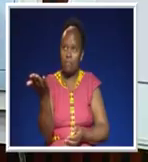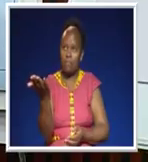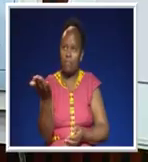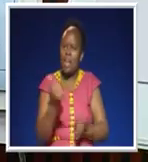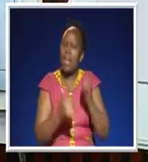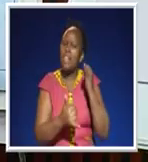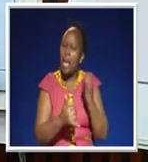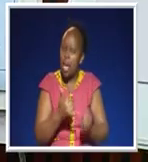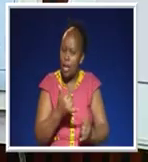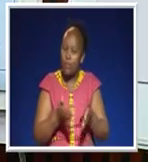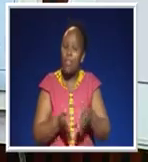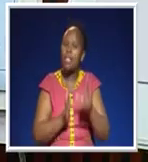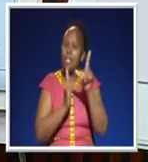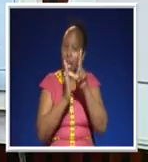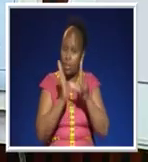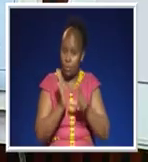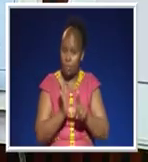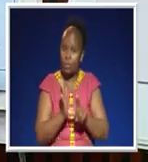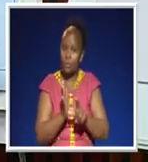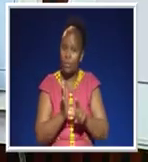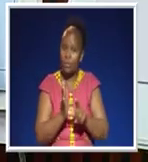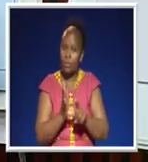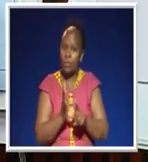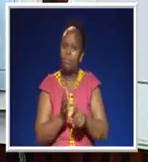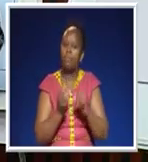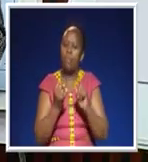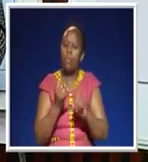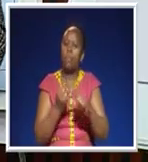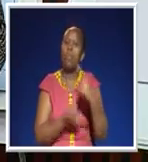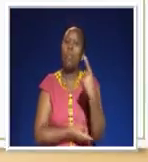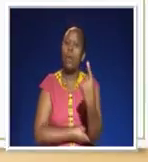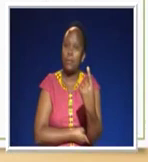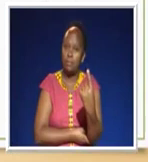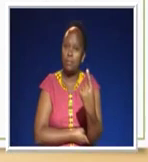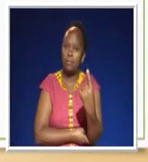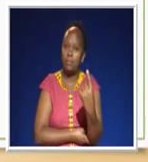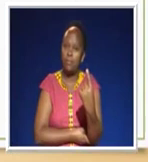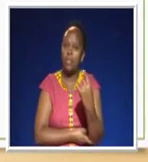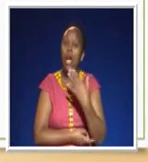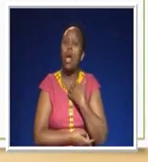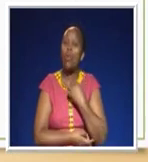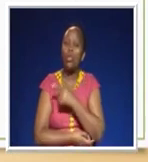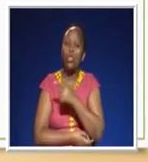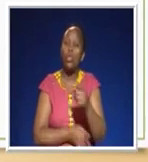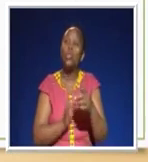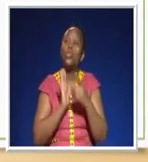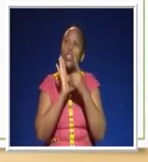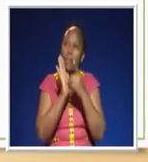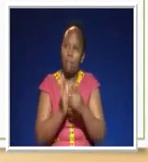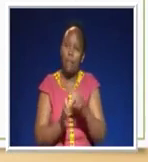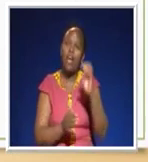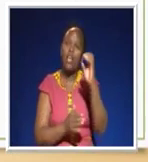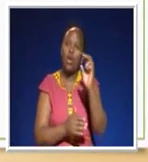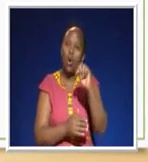By the end of this lesson, one, I want you to define